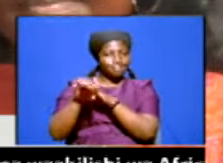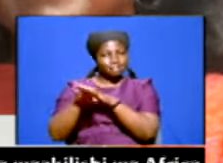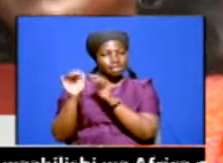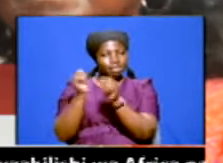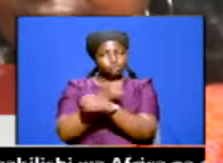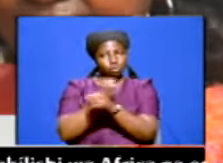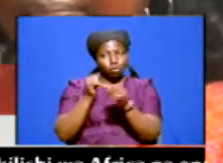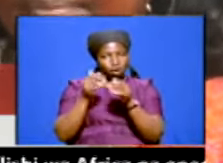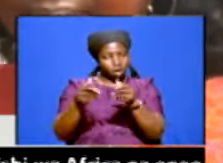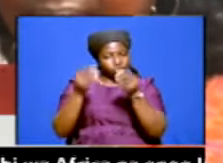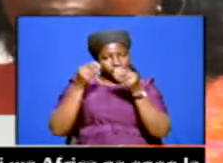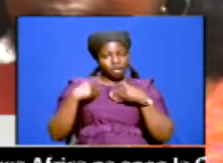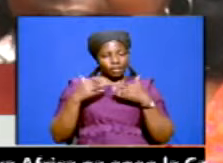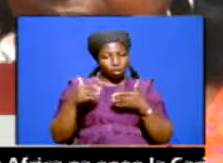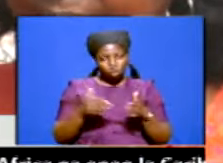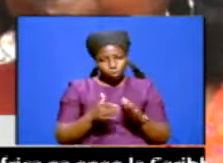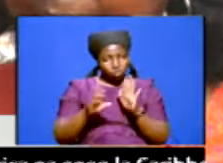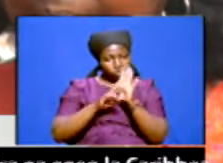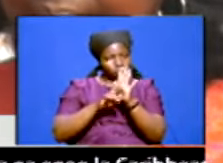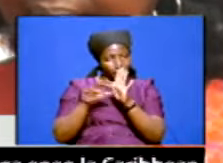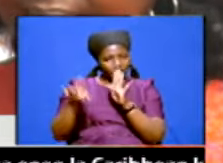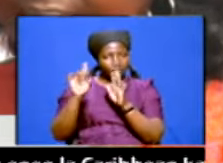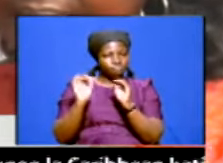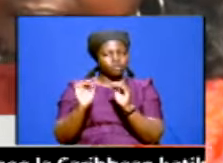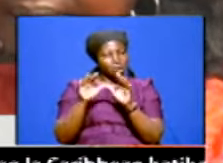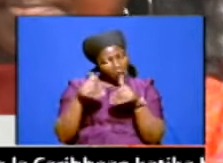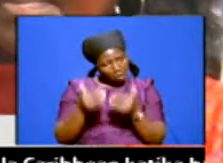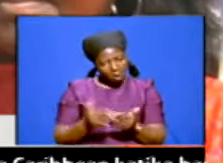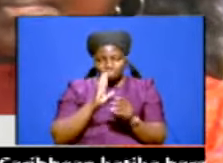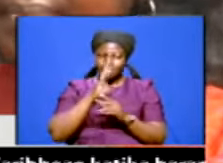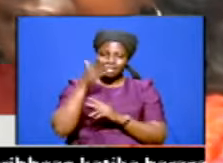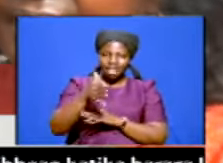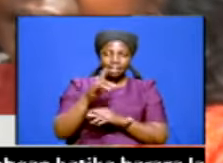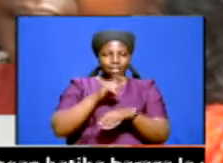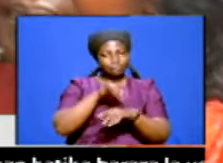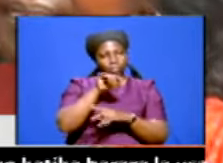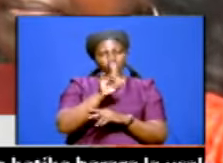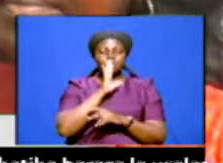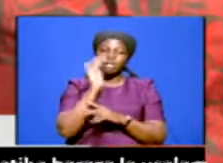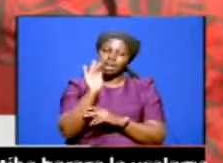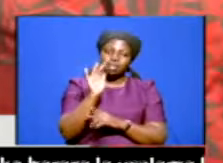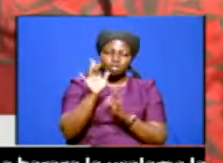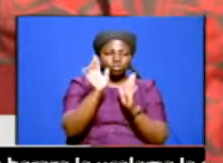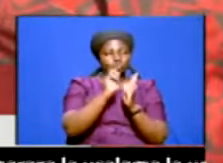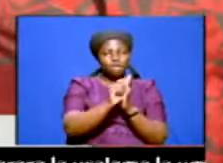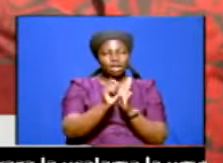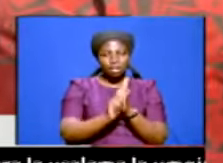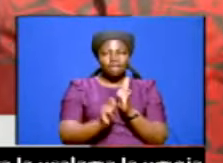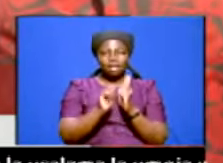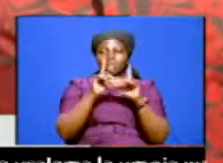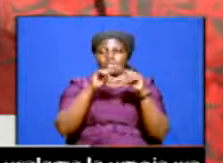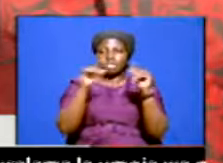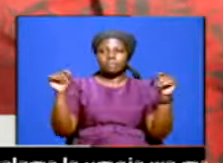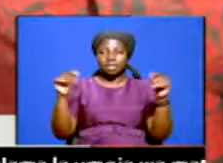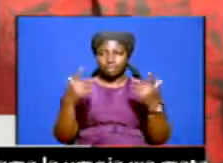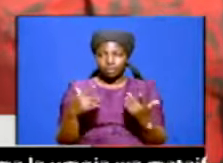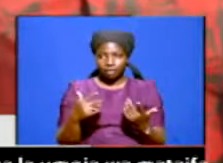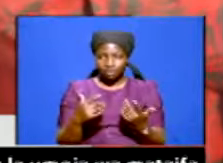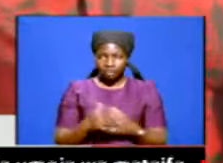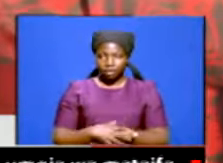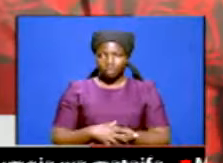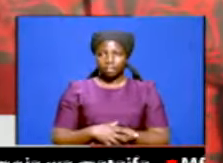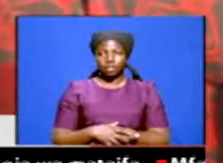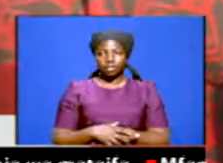opportunity to represent him or even to be present when he was being told to record a statement. They sound very trumped